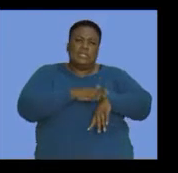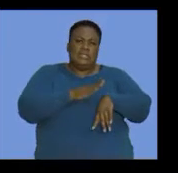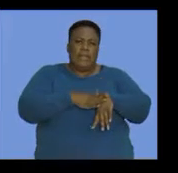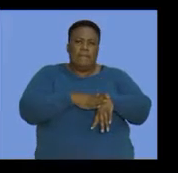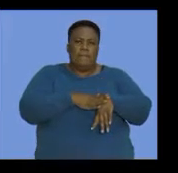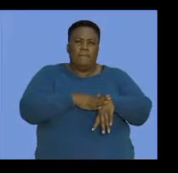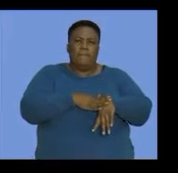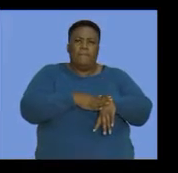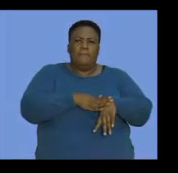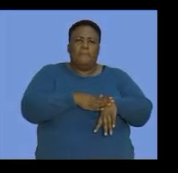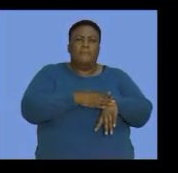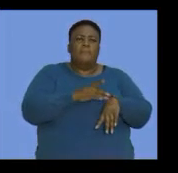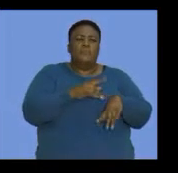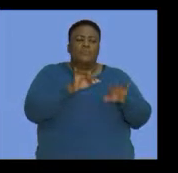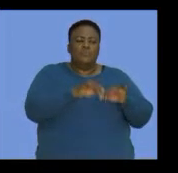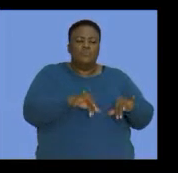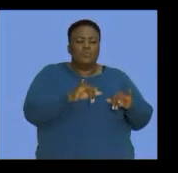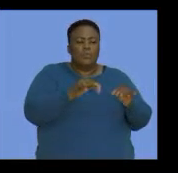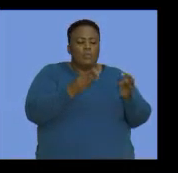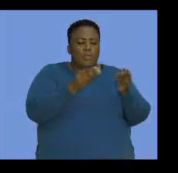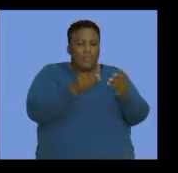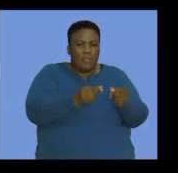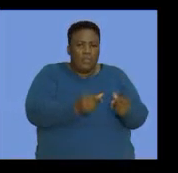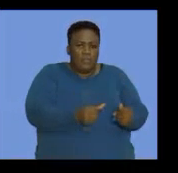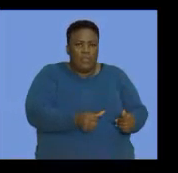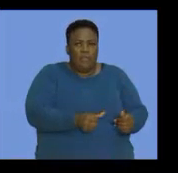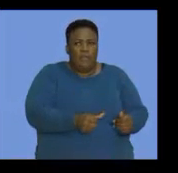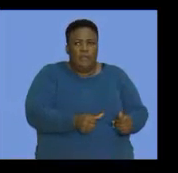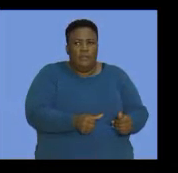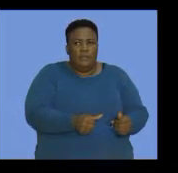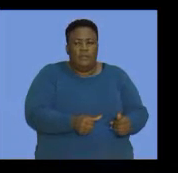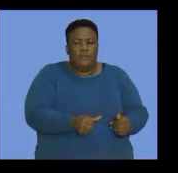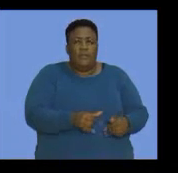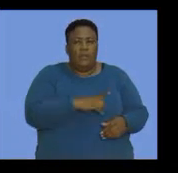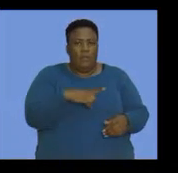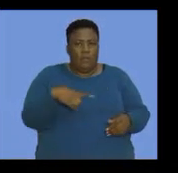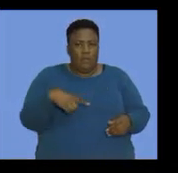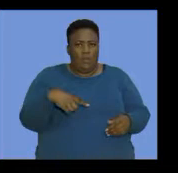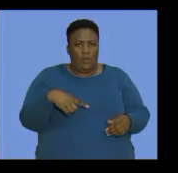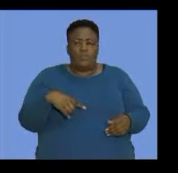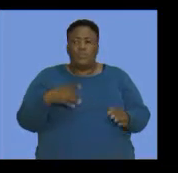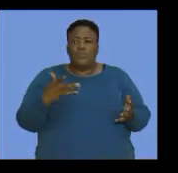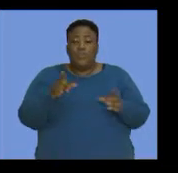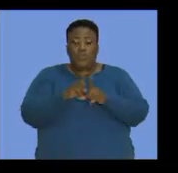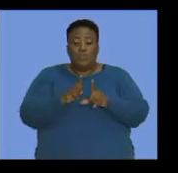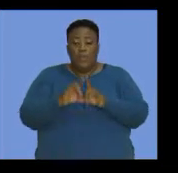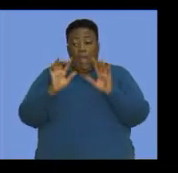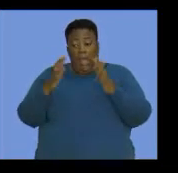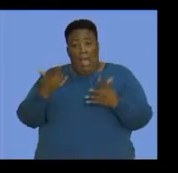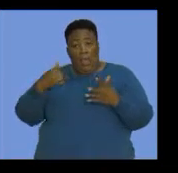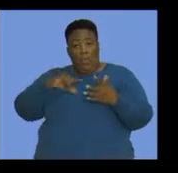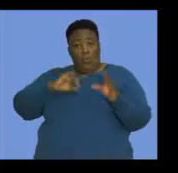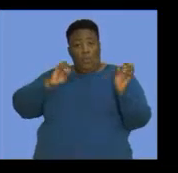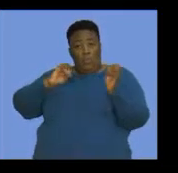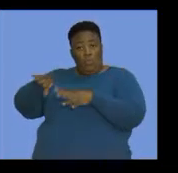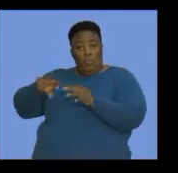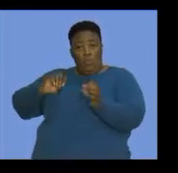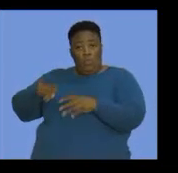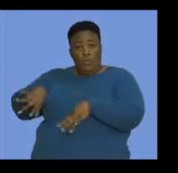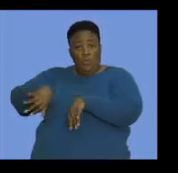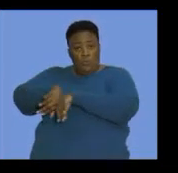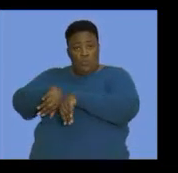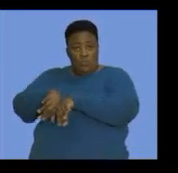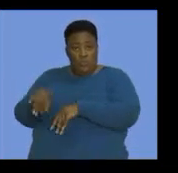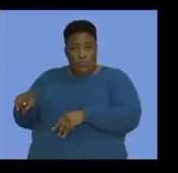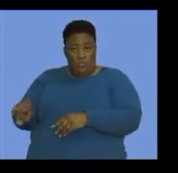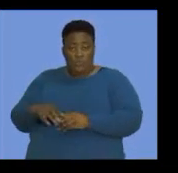down. And this is significantly alarming when we look at it in terms of the way we dispose of these waste